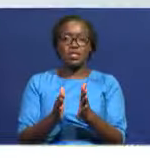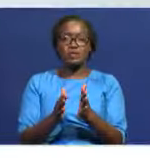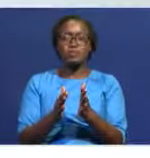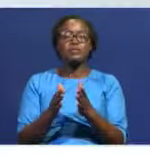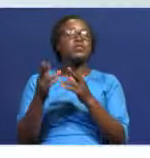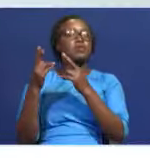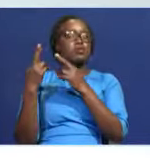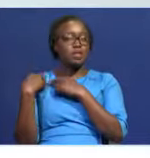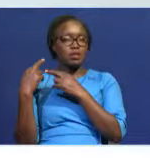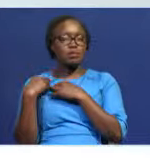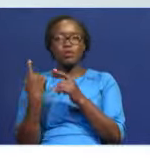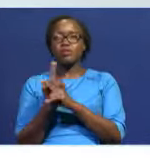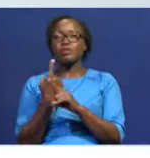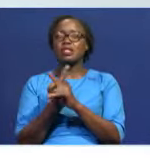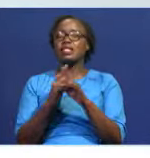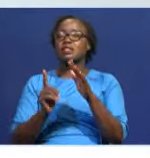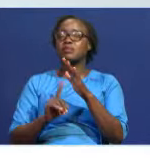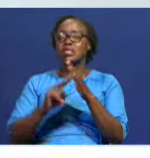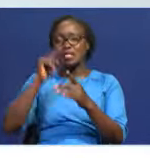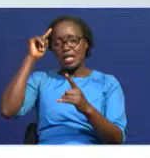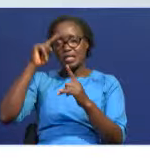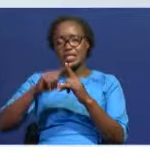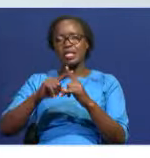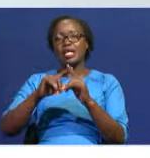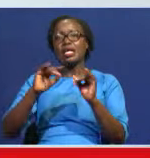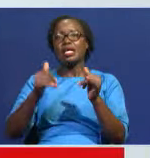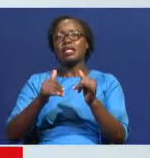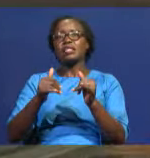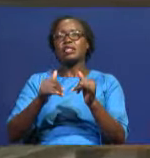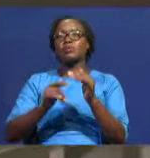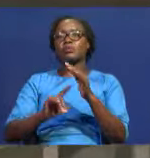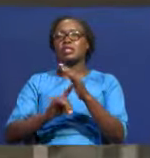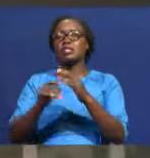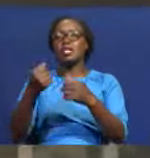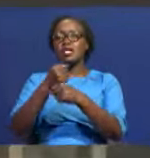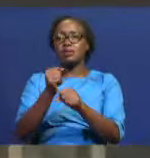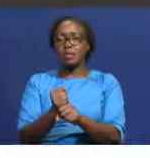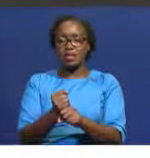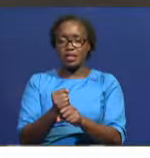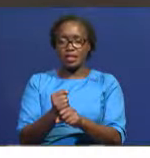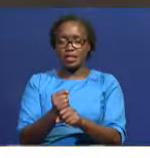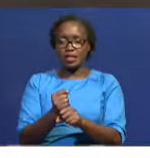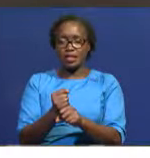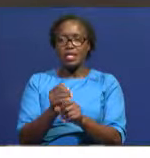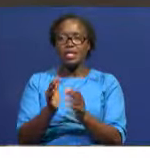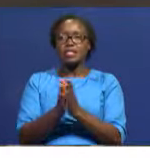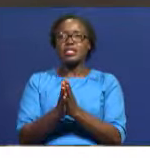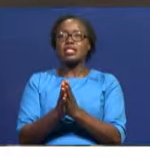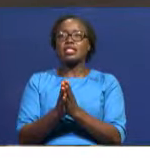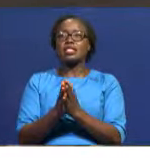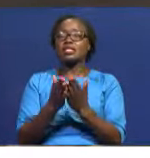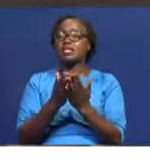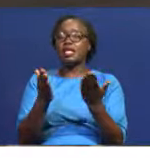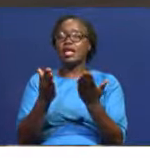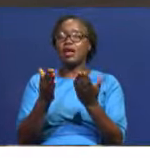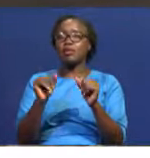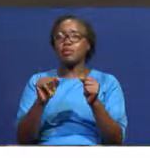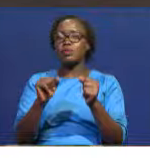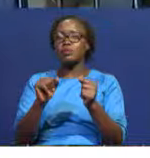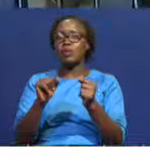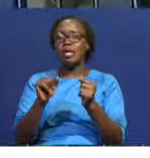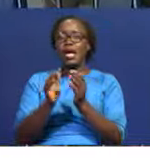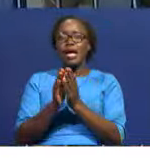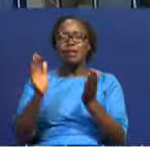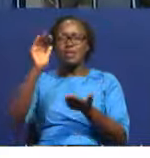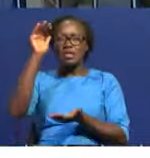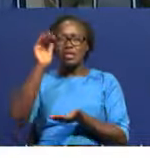be in charge of the various ministries until a new cabinet is formed. The reconstitution exercise is likely to see a major reduction